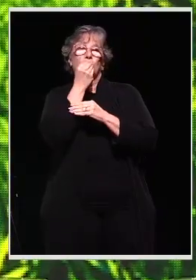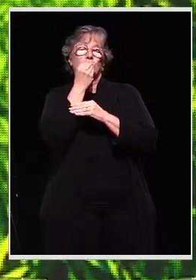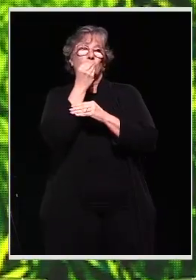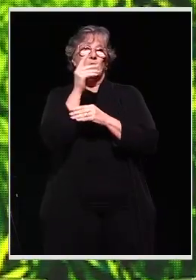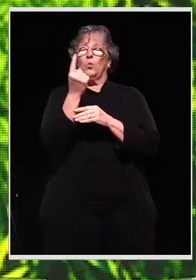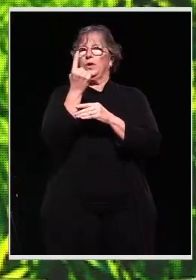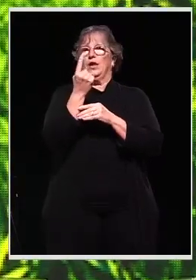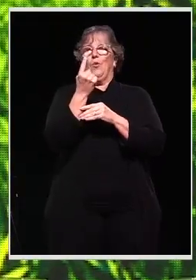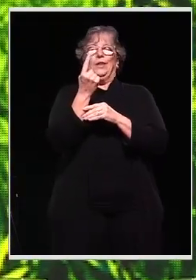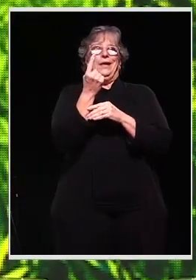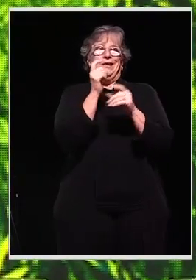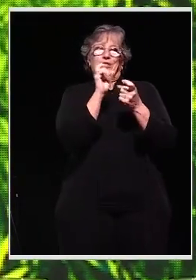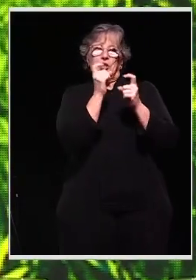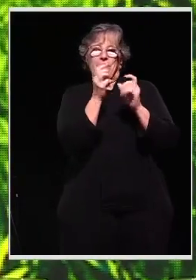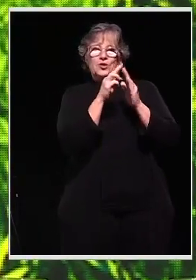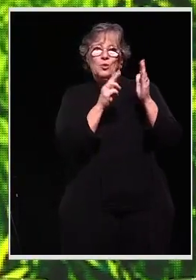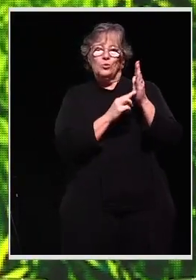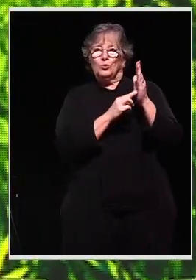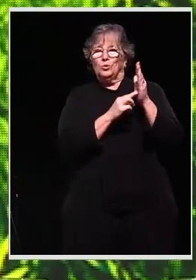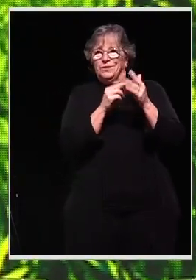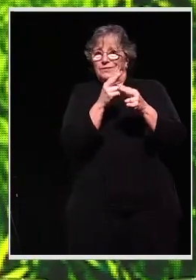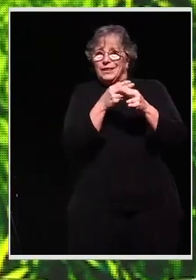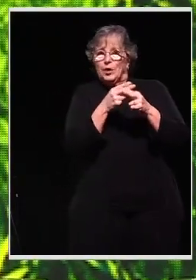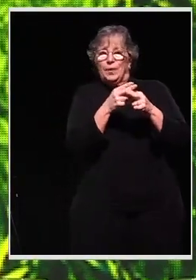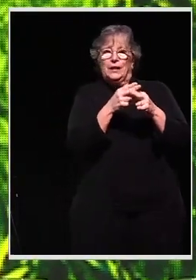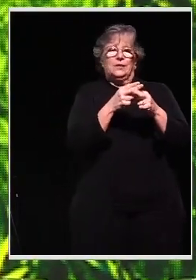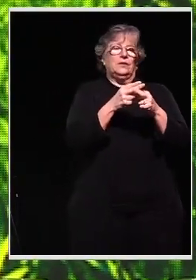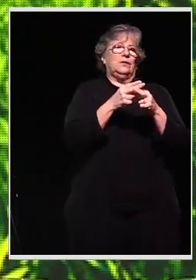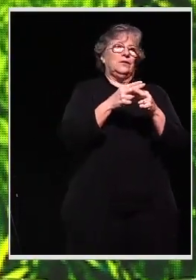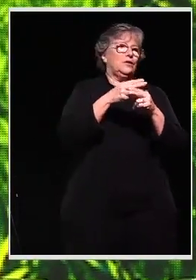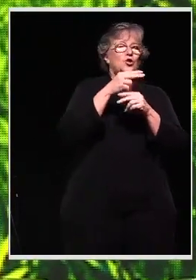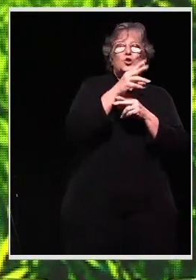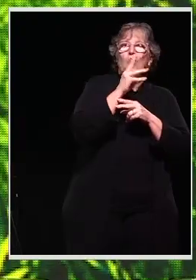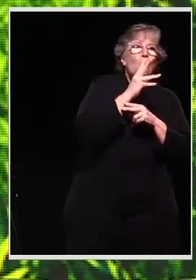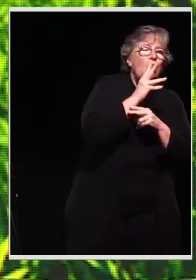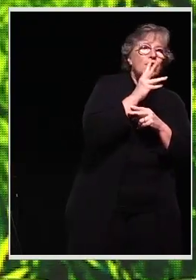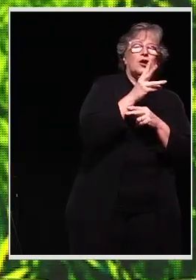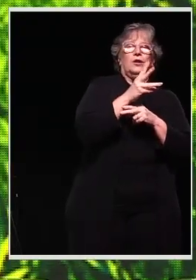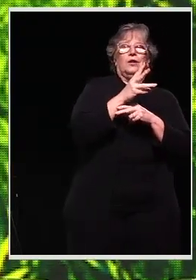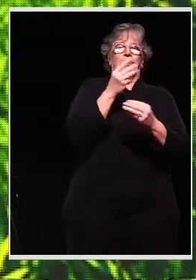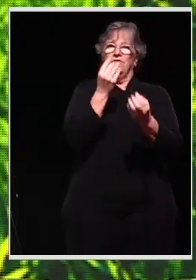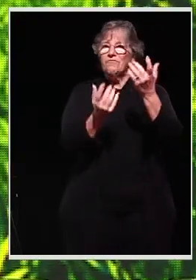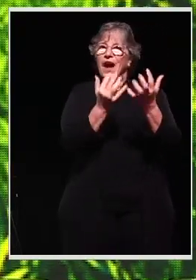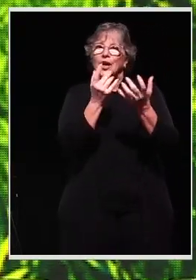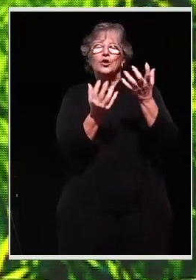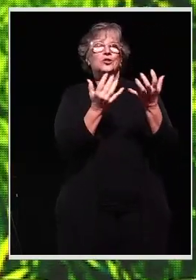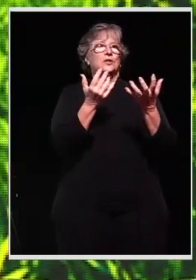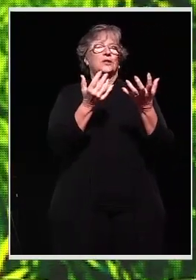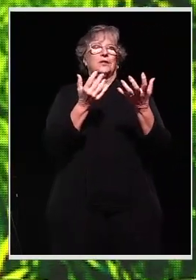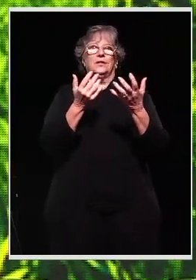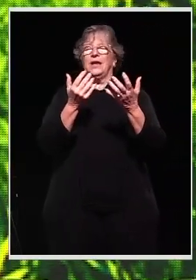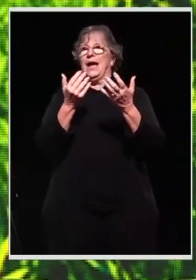into droughts and heat waves and wildfires and rising sea levels, it puts pressure on the food system that we